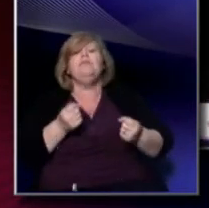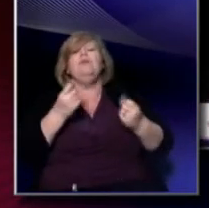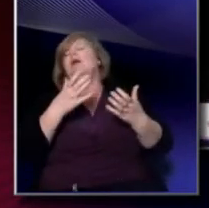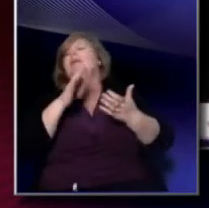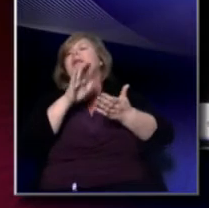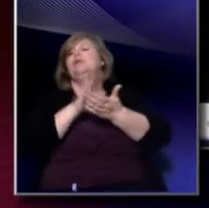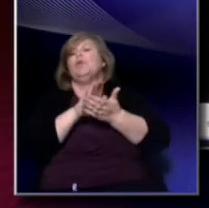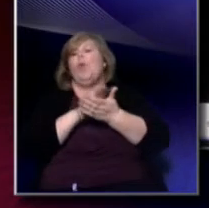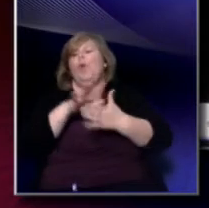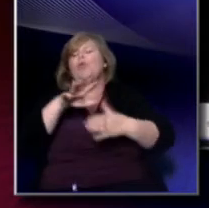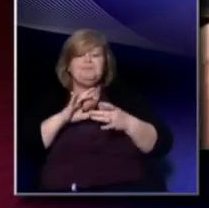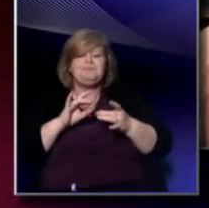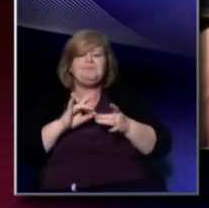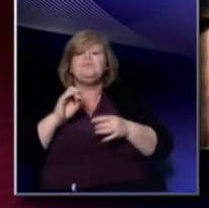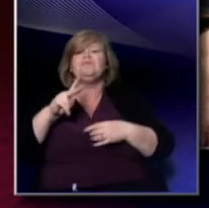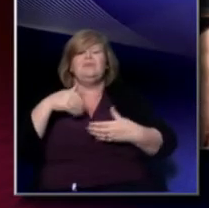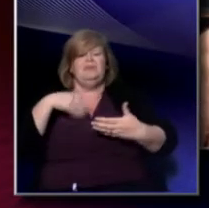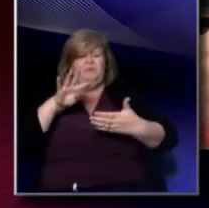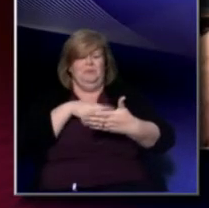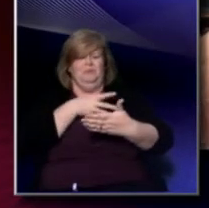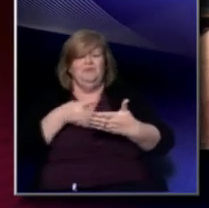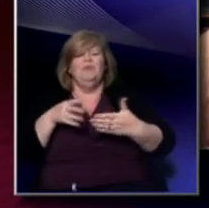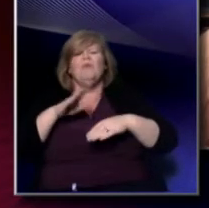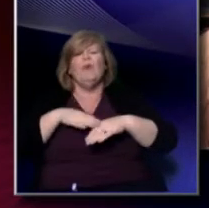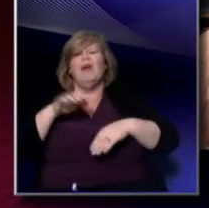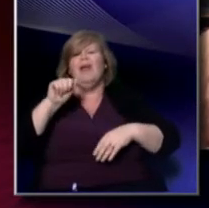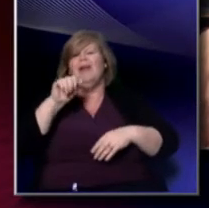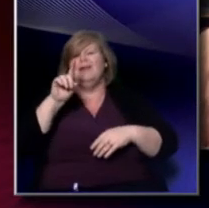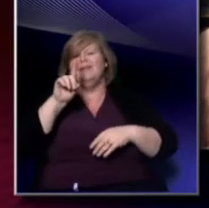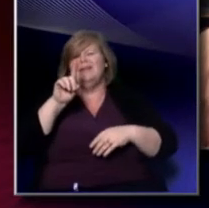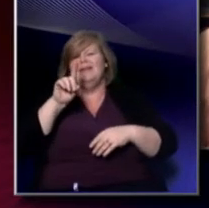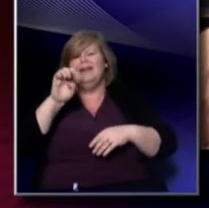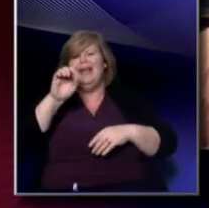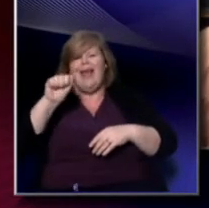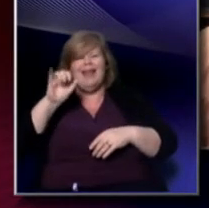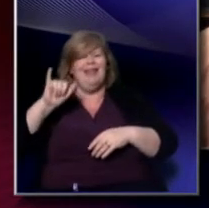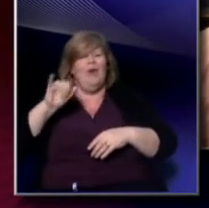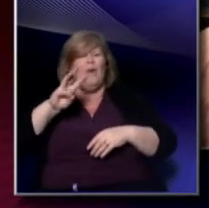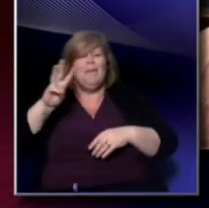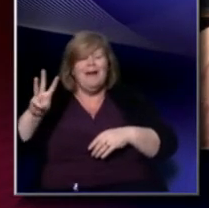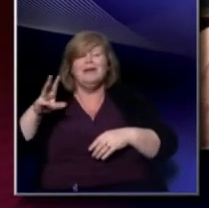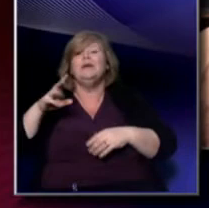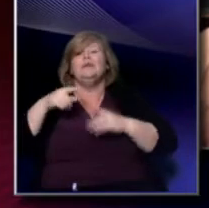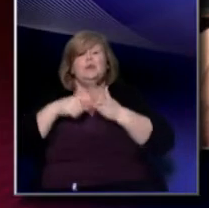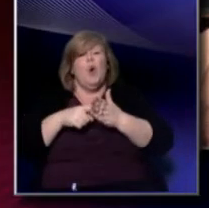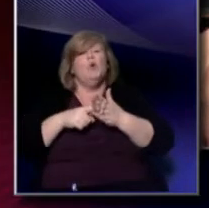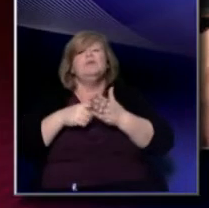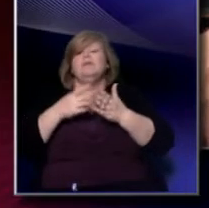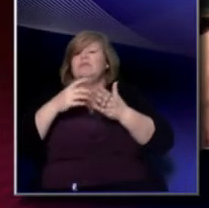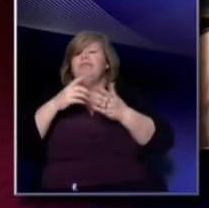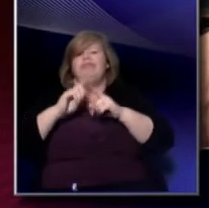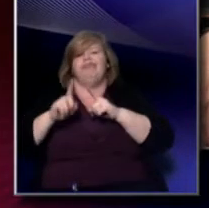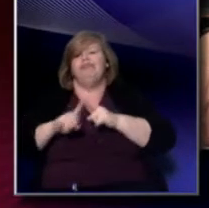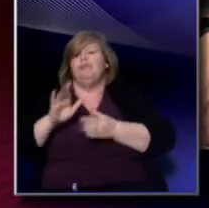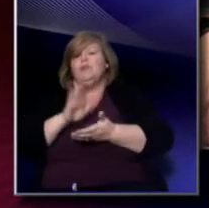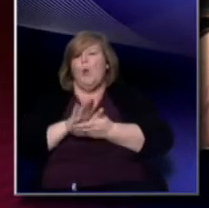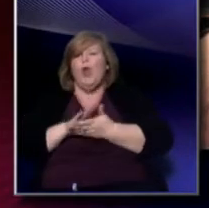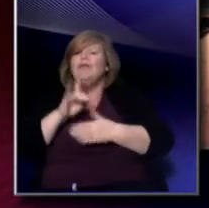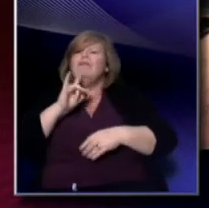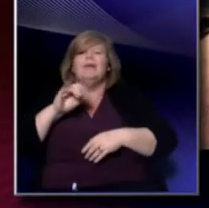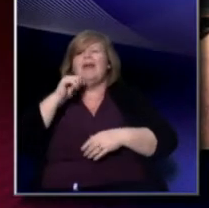in that 5% of the... That shows all the schools that are in. I honestly haven't looked at that because I've just been concerned